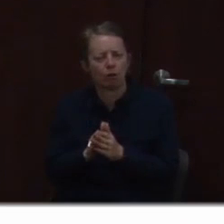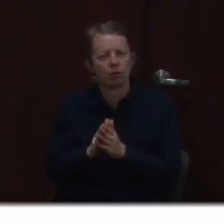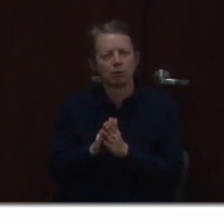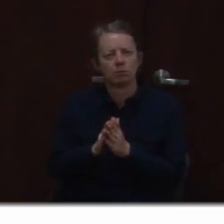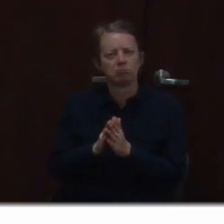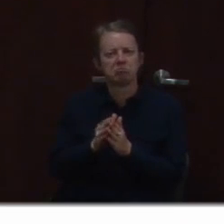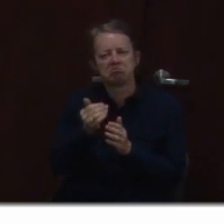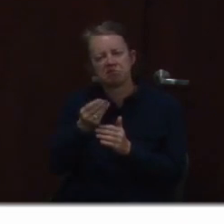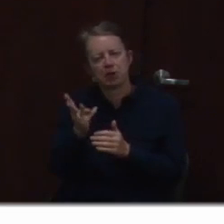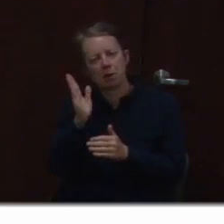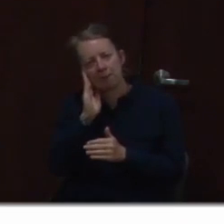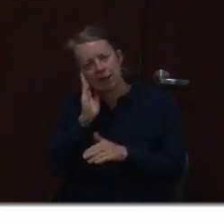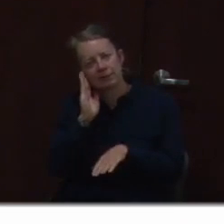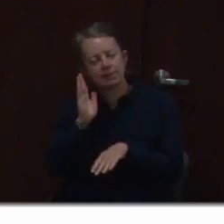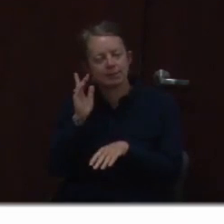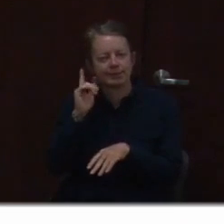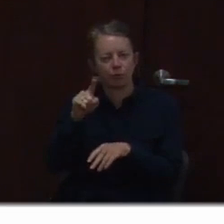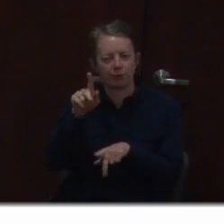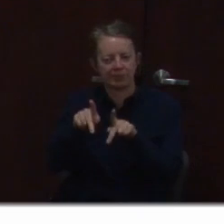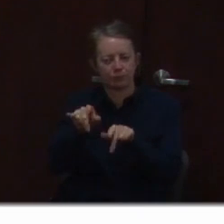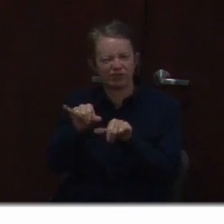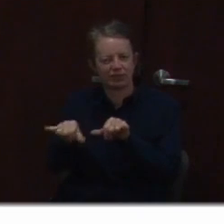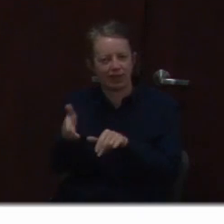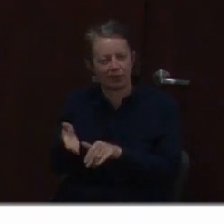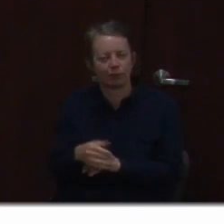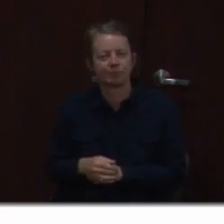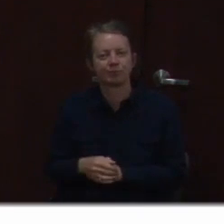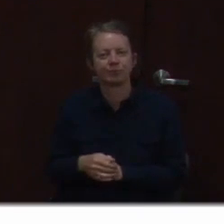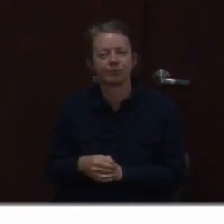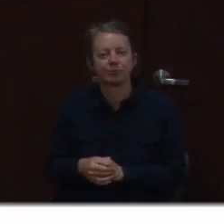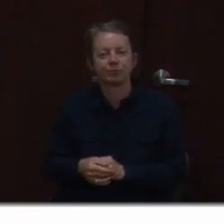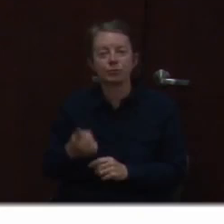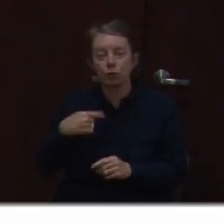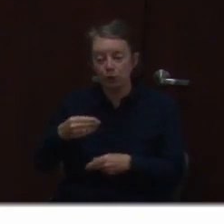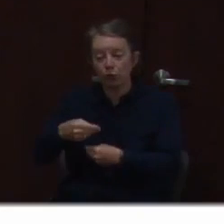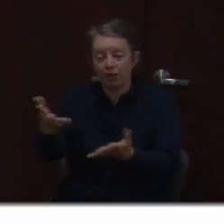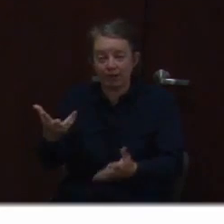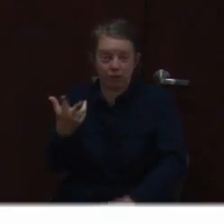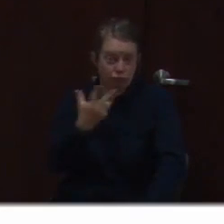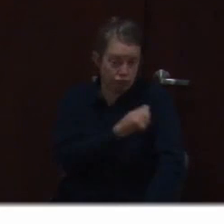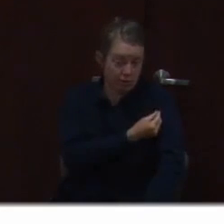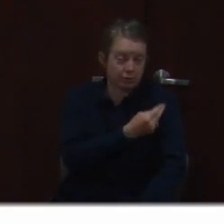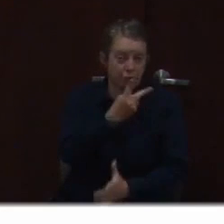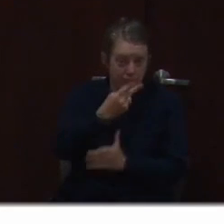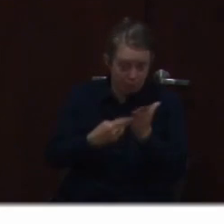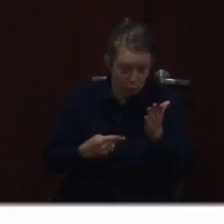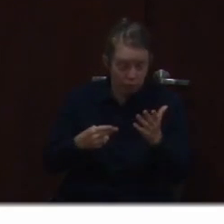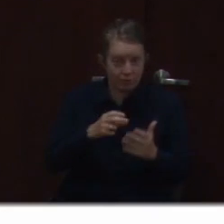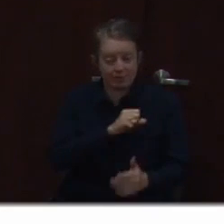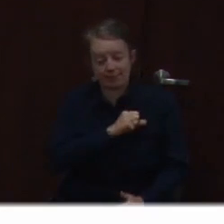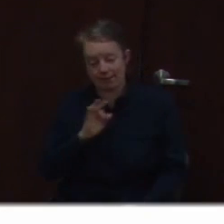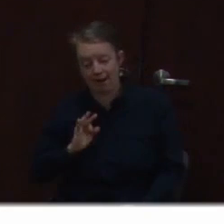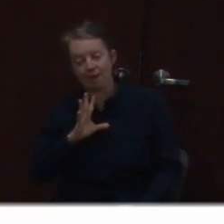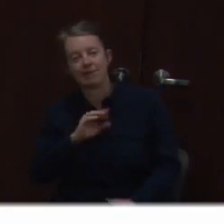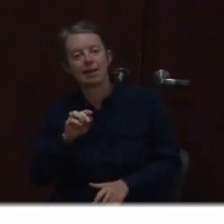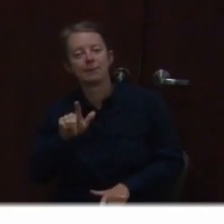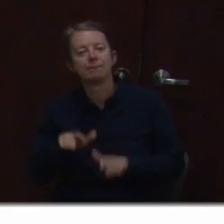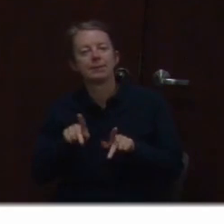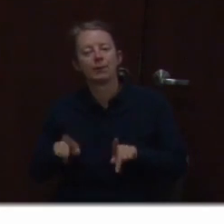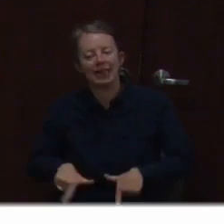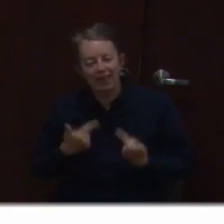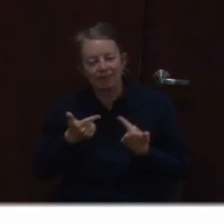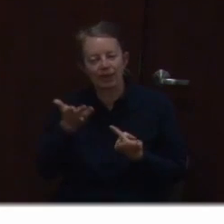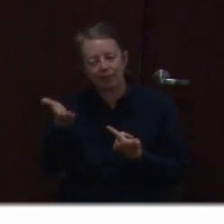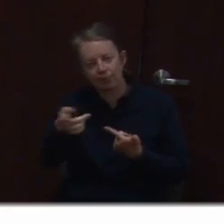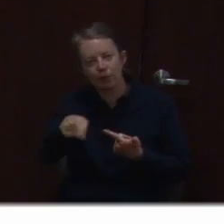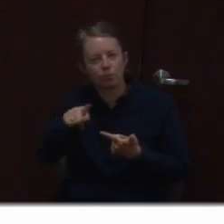size. And just to note, we're vaccinating both the staff and the residents of those. So